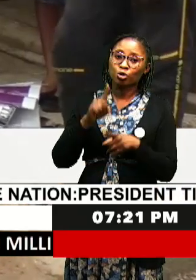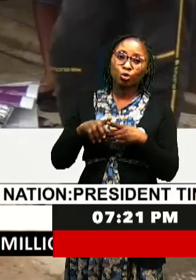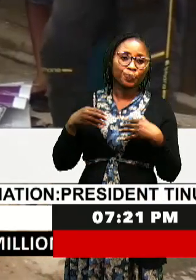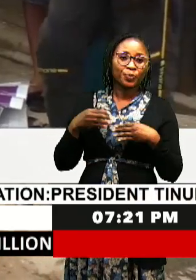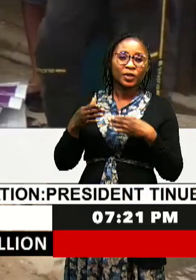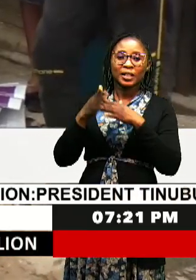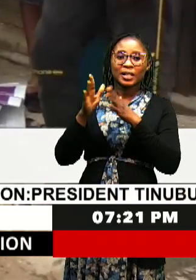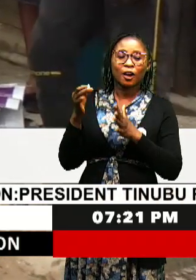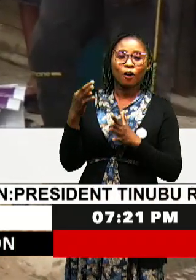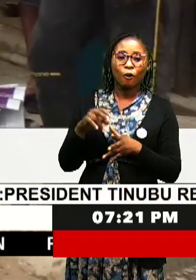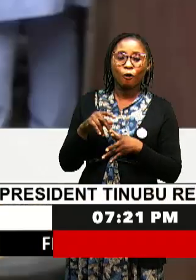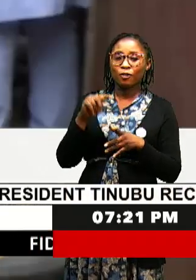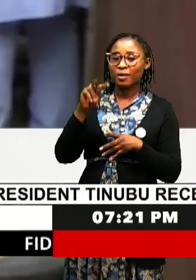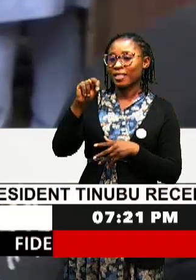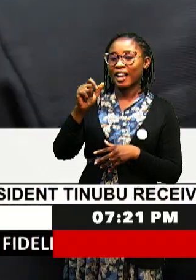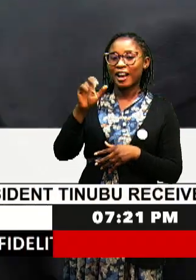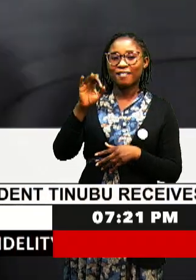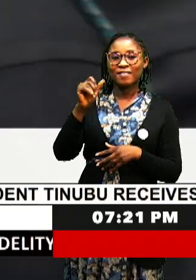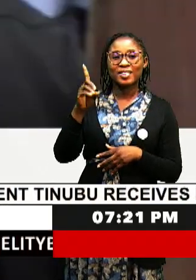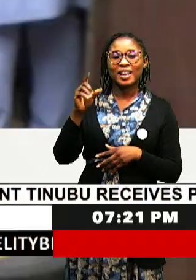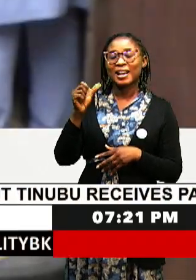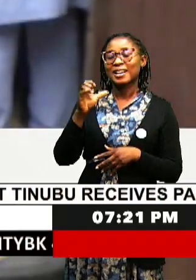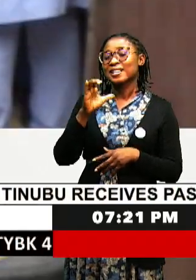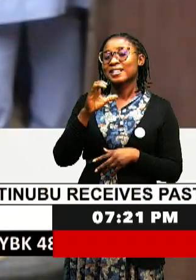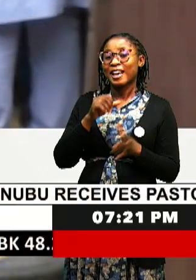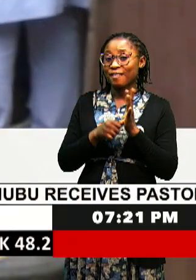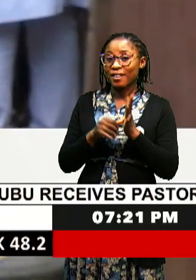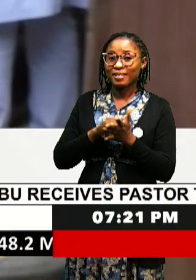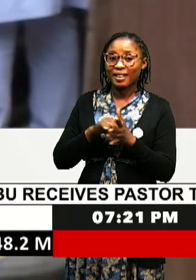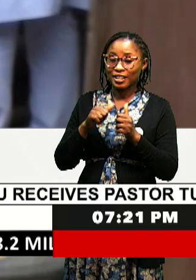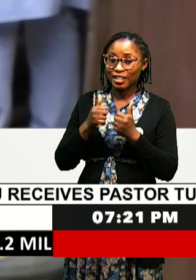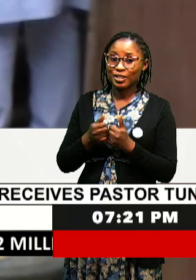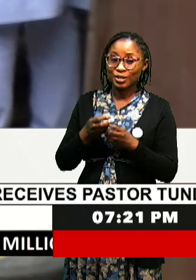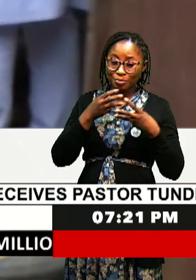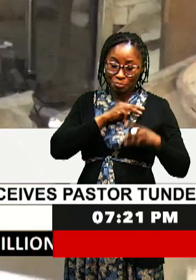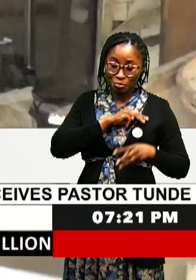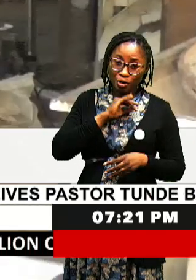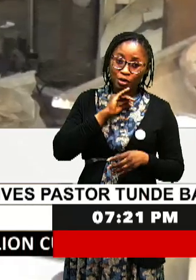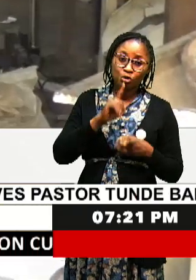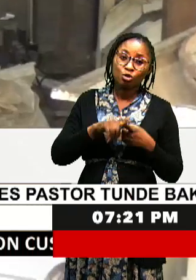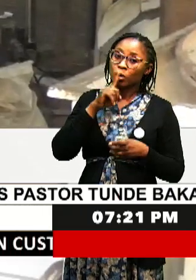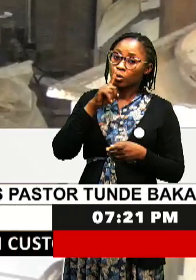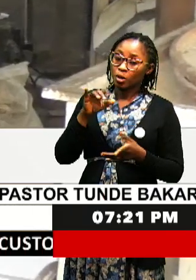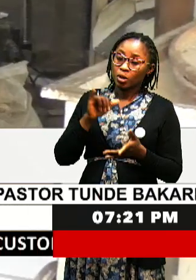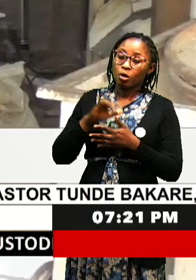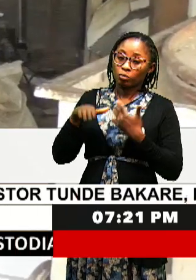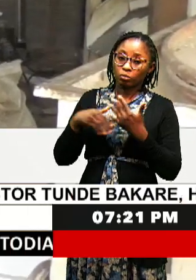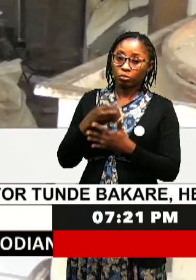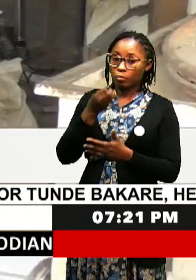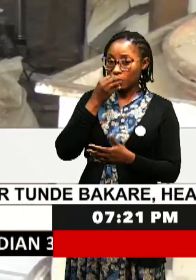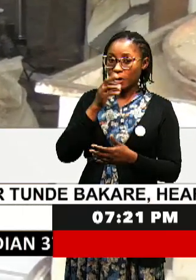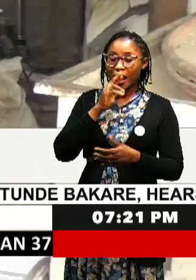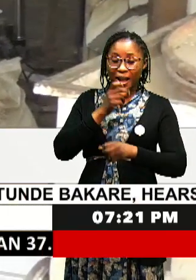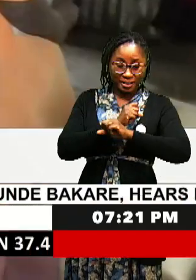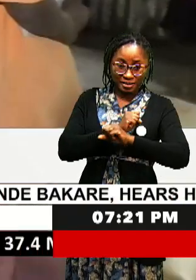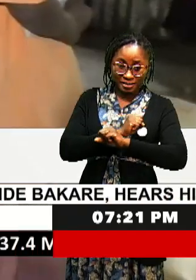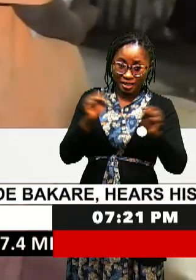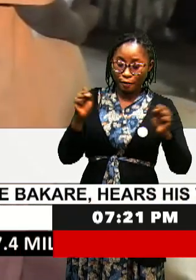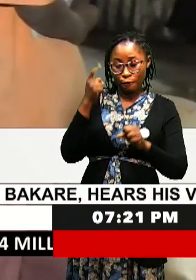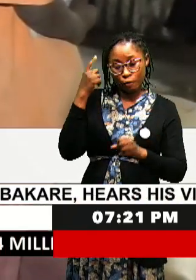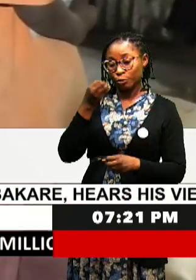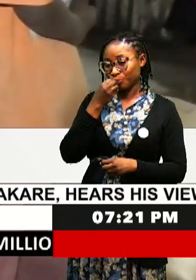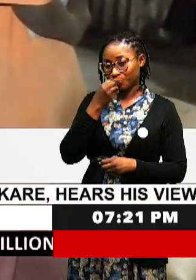NAFDAC team emphasized that the agency's mission is to ensure that all food products in Nigeria are safe for consumption, while